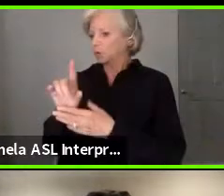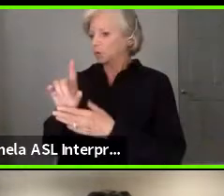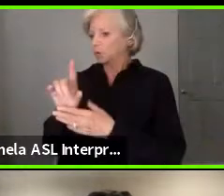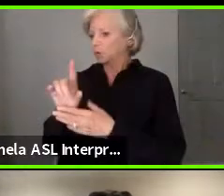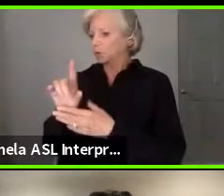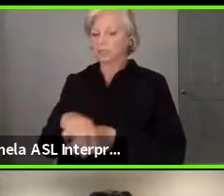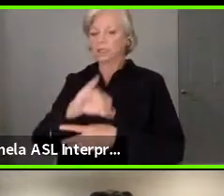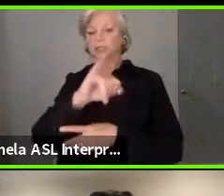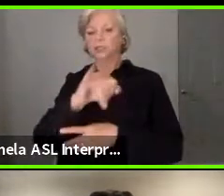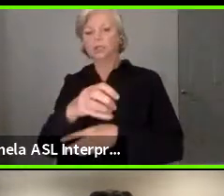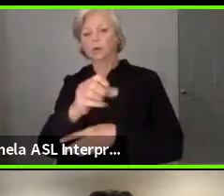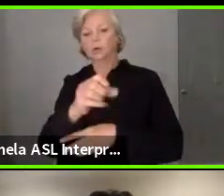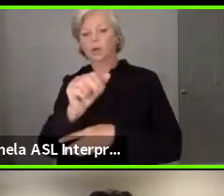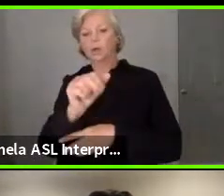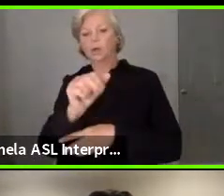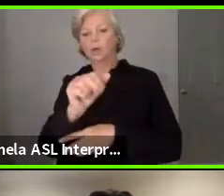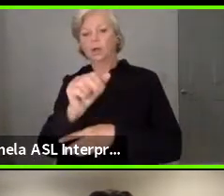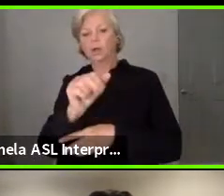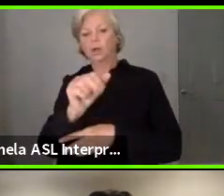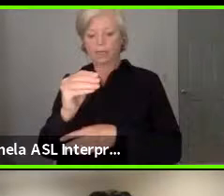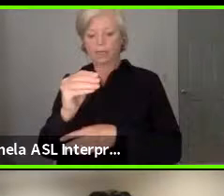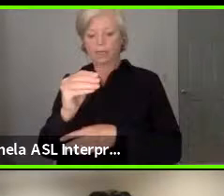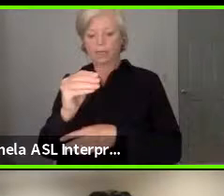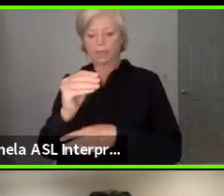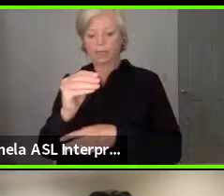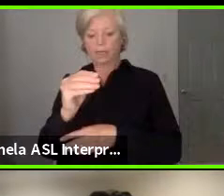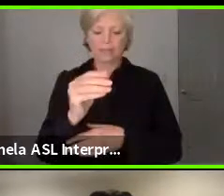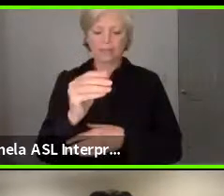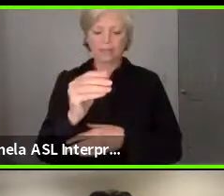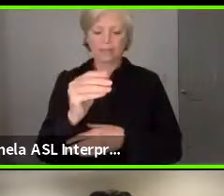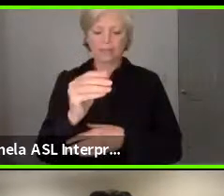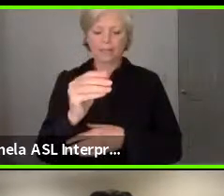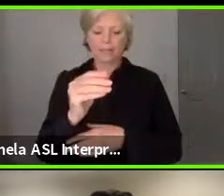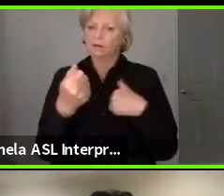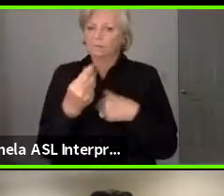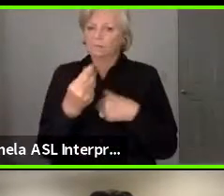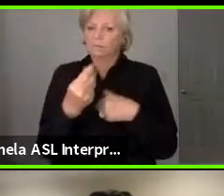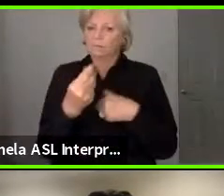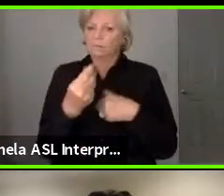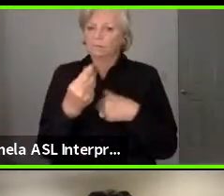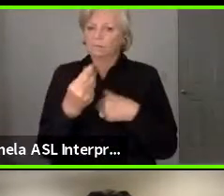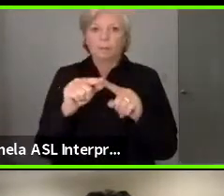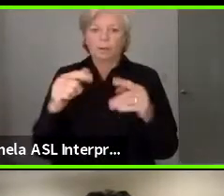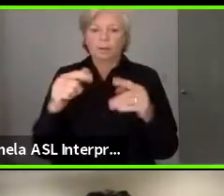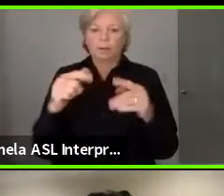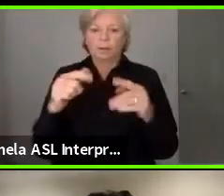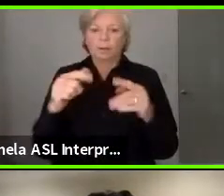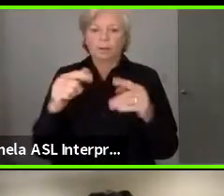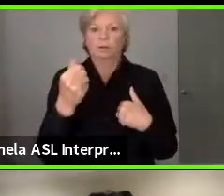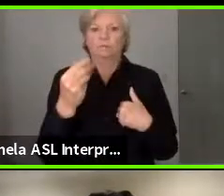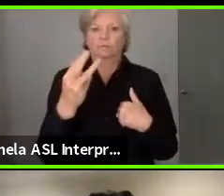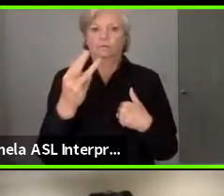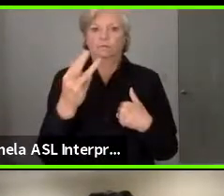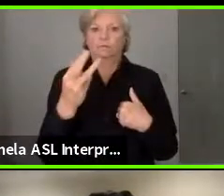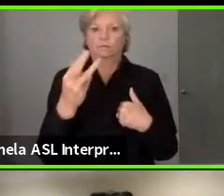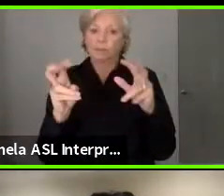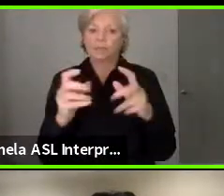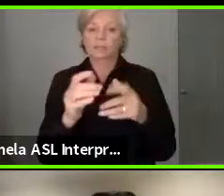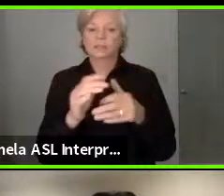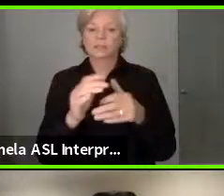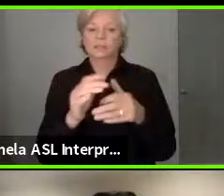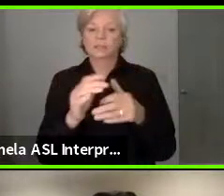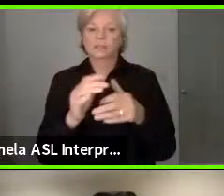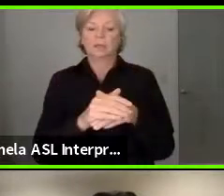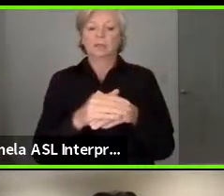on the phone too to help answer some questions. But as far as we do have some talking points that we specifically use at our pod site, so